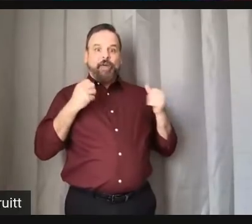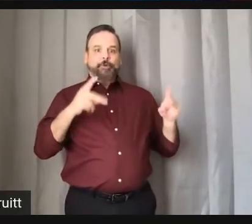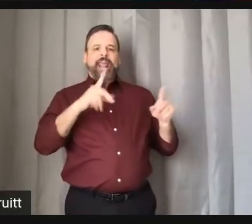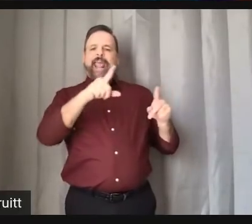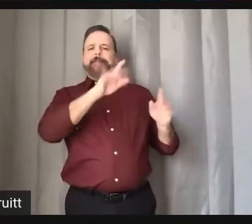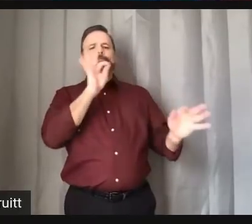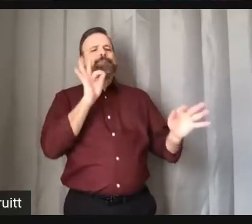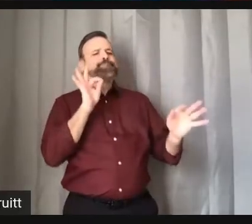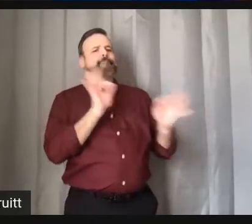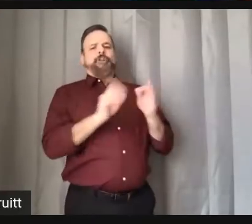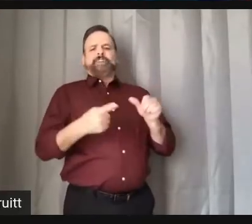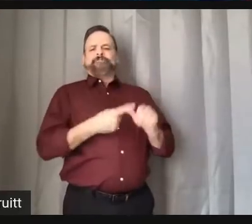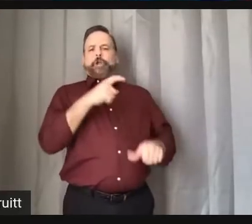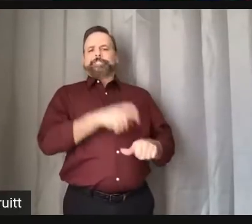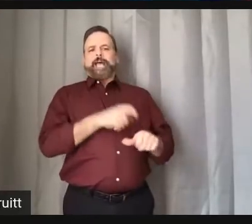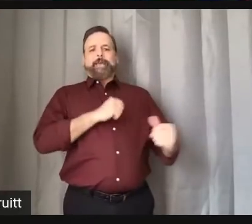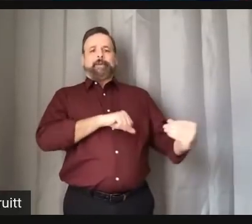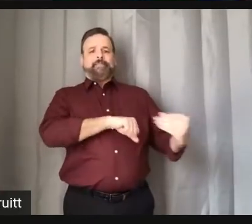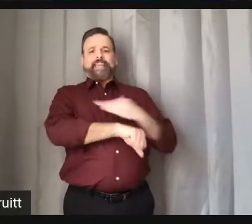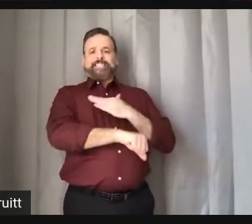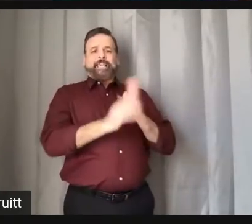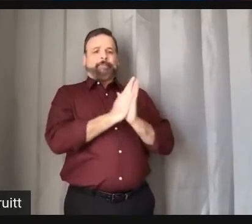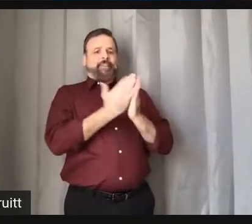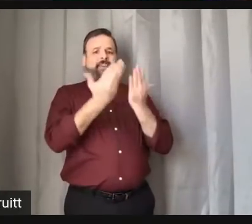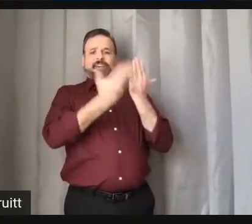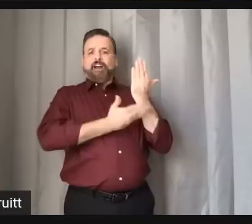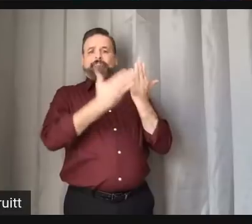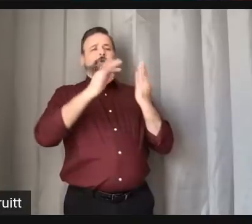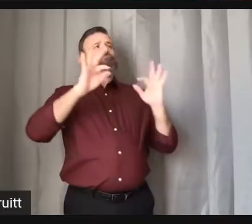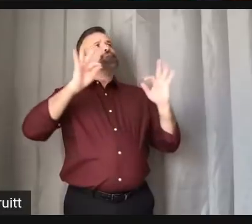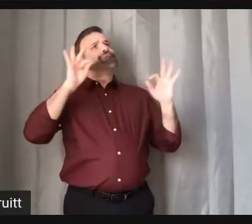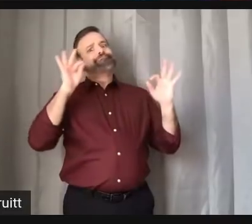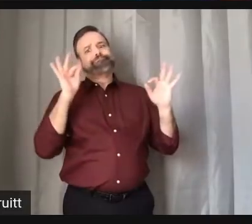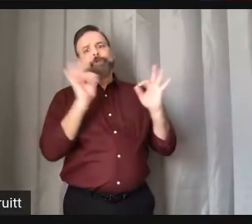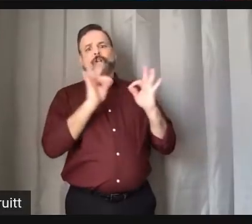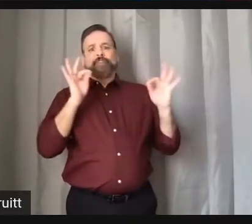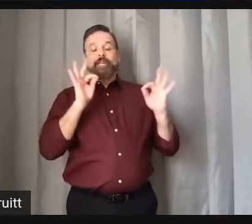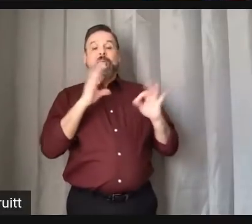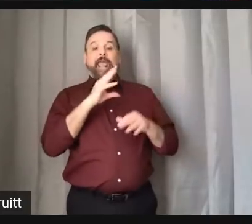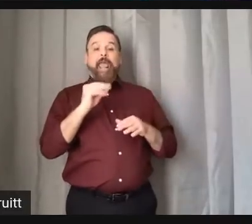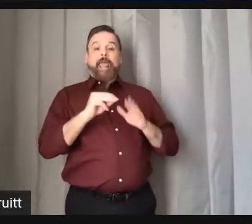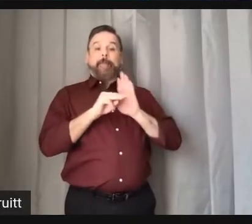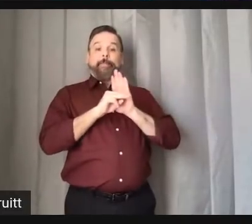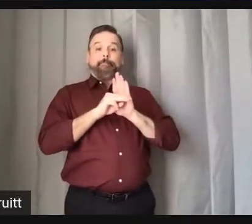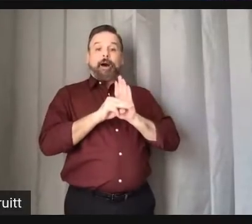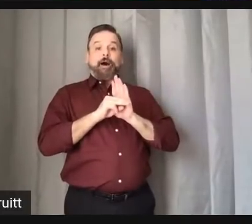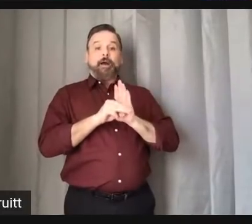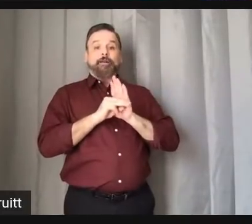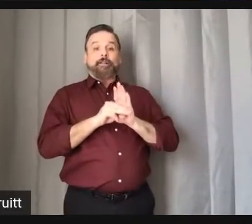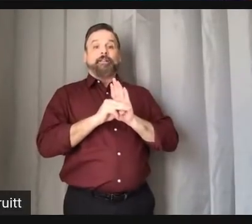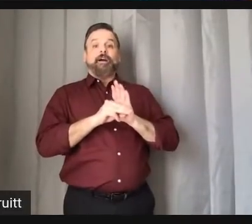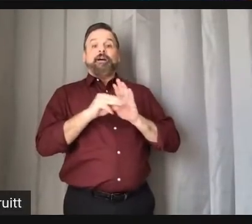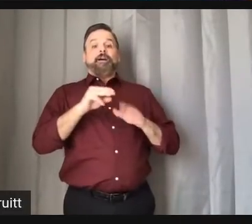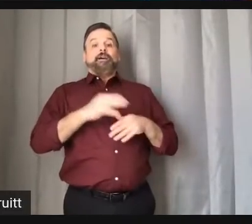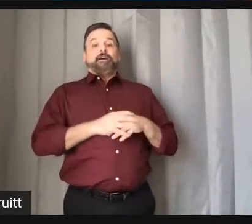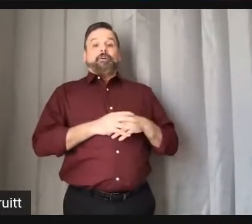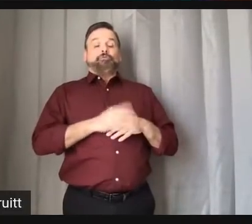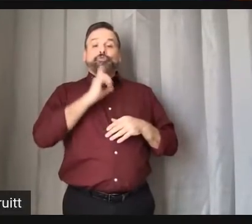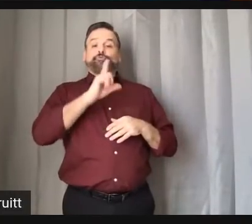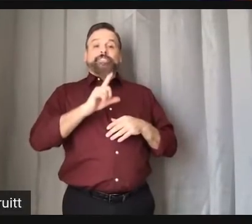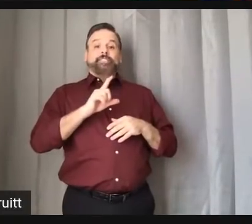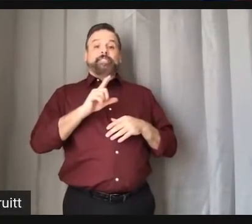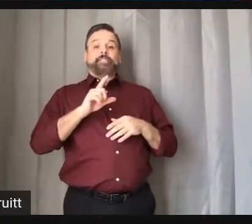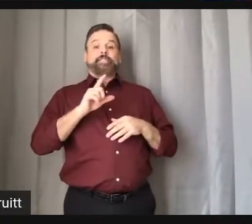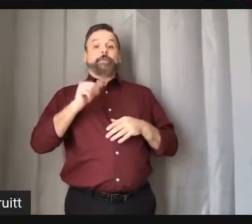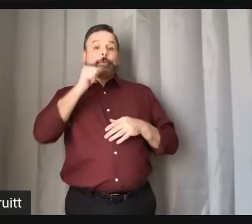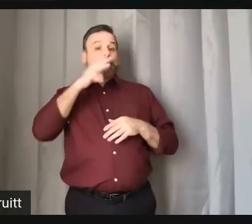right the first time. Like they sent me the cover and it was perfect. And the model, Zephora Nure, is a really great advocate of the